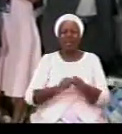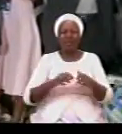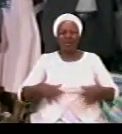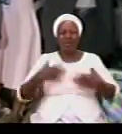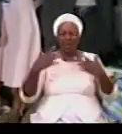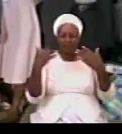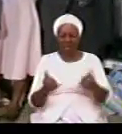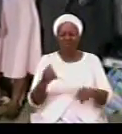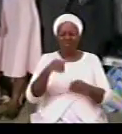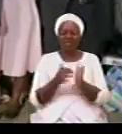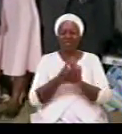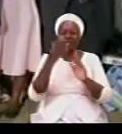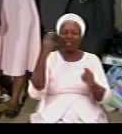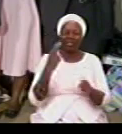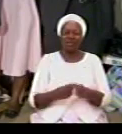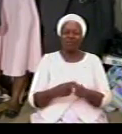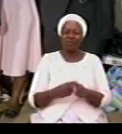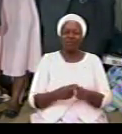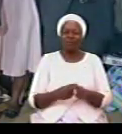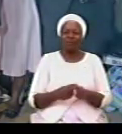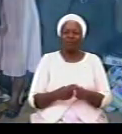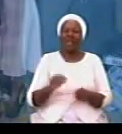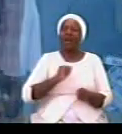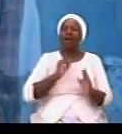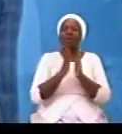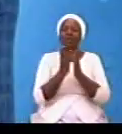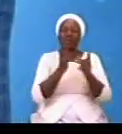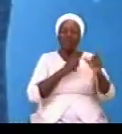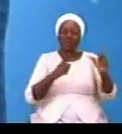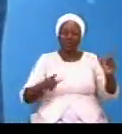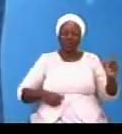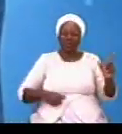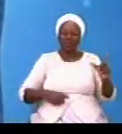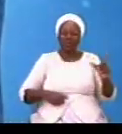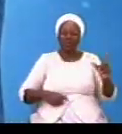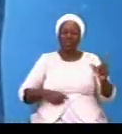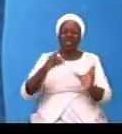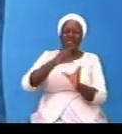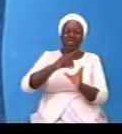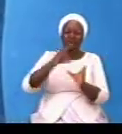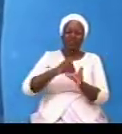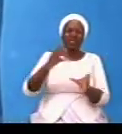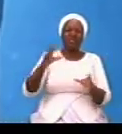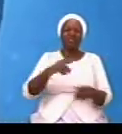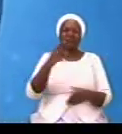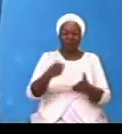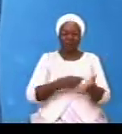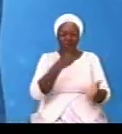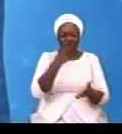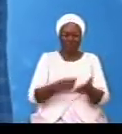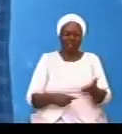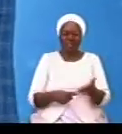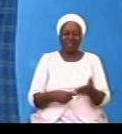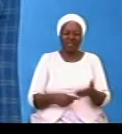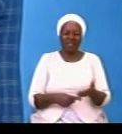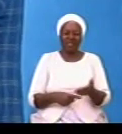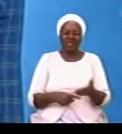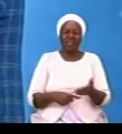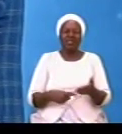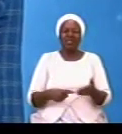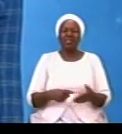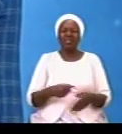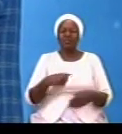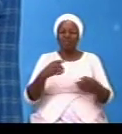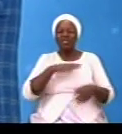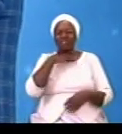Lord, deformity, you will correct. Infirmity, you will remove. Sickness, you will